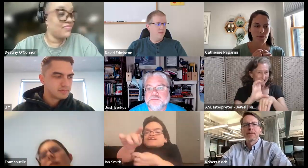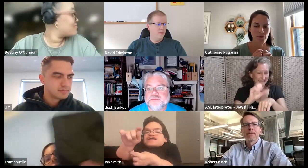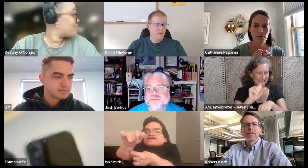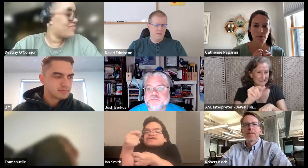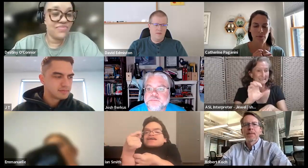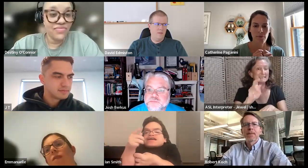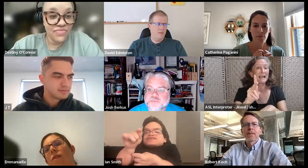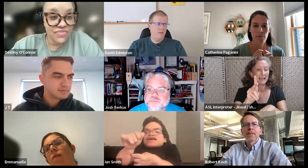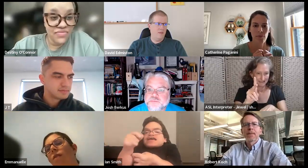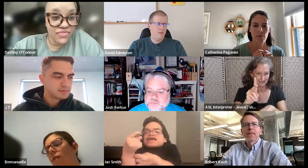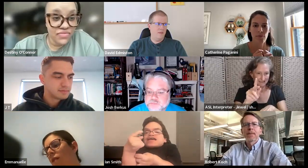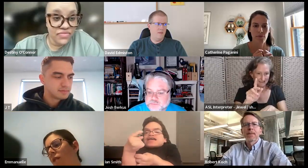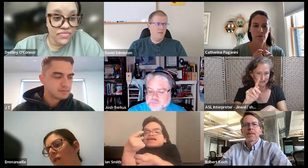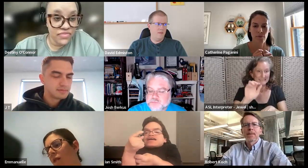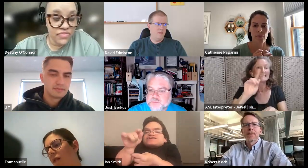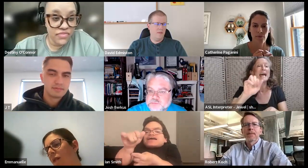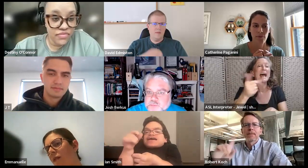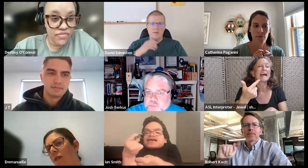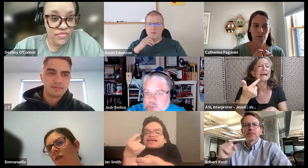and generally helping out in the community.